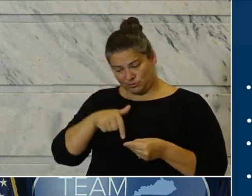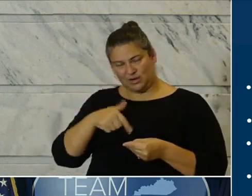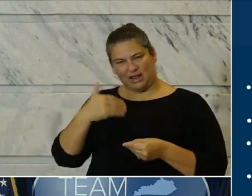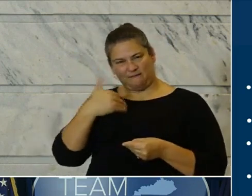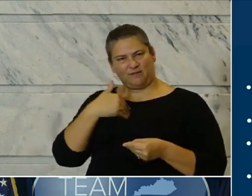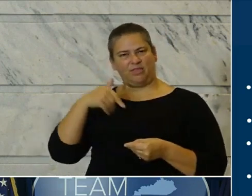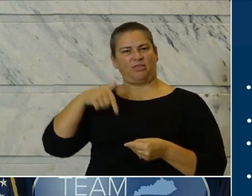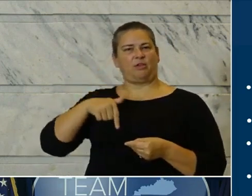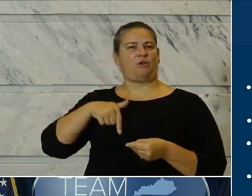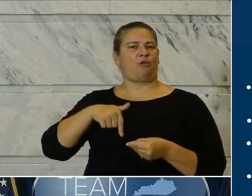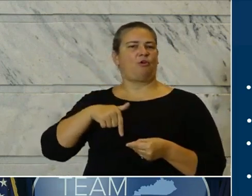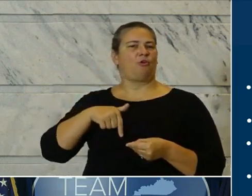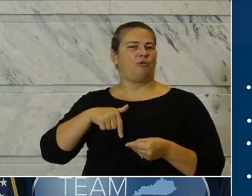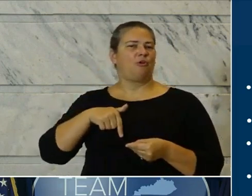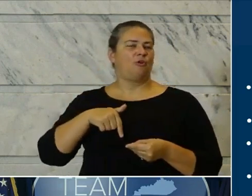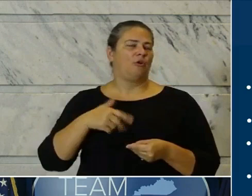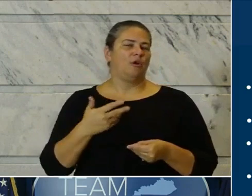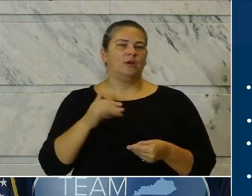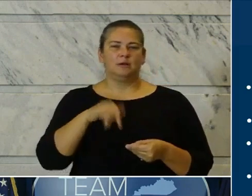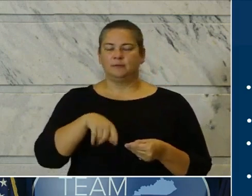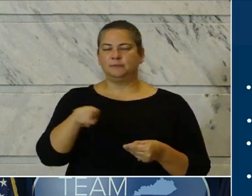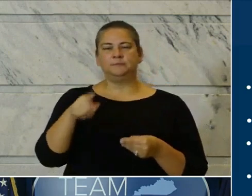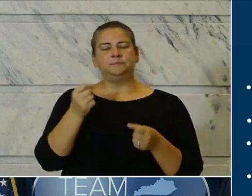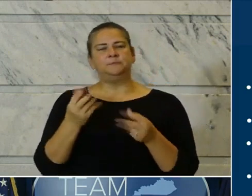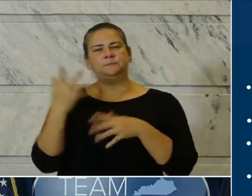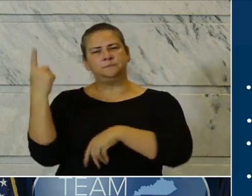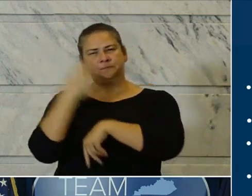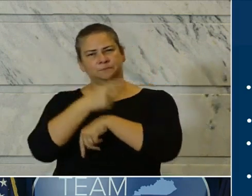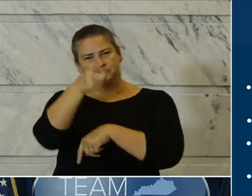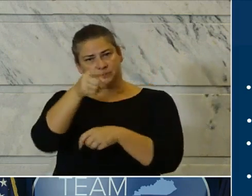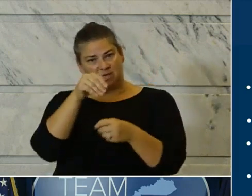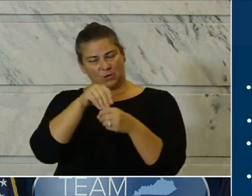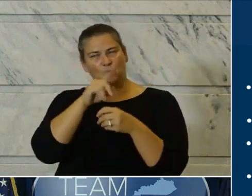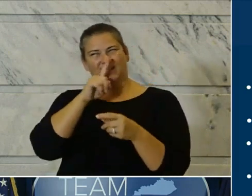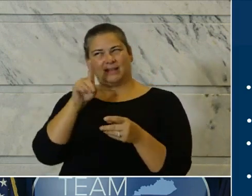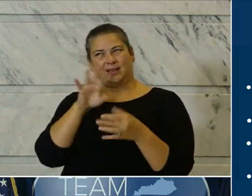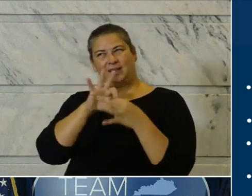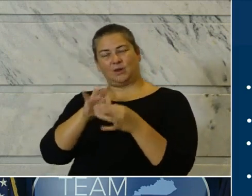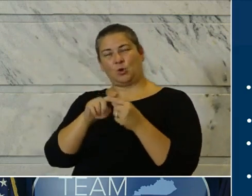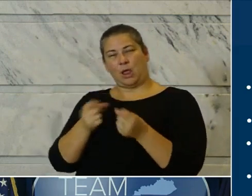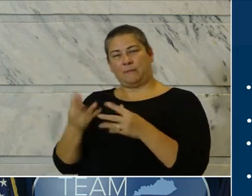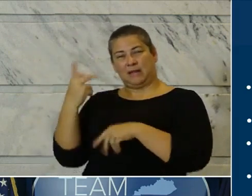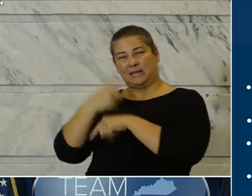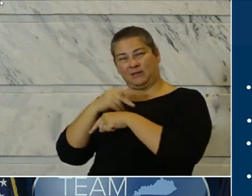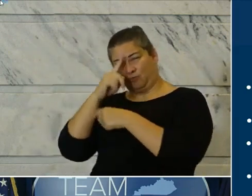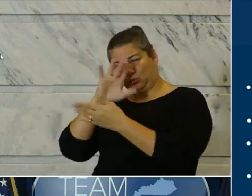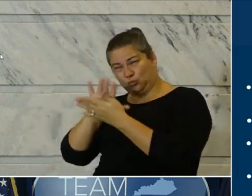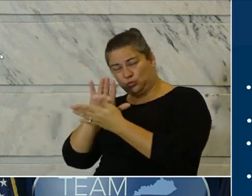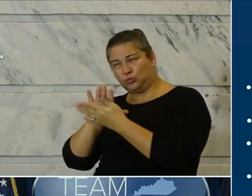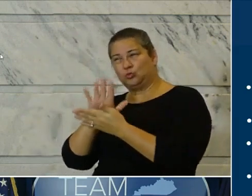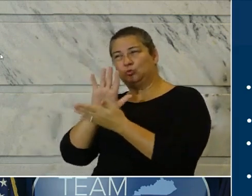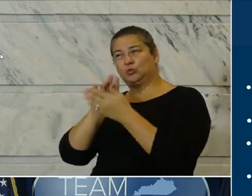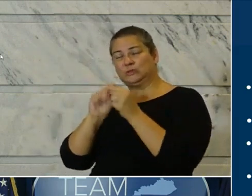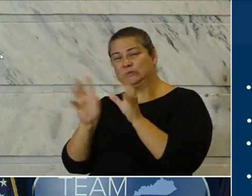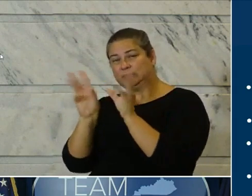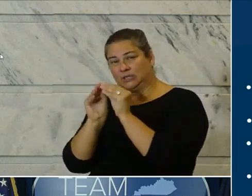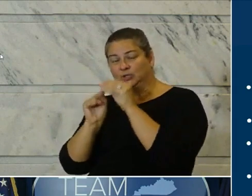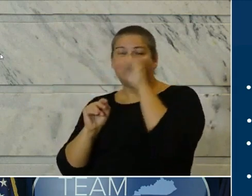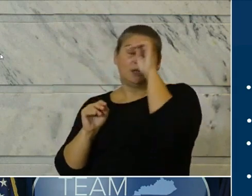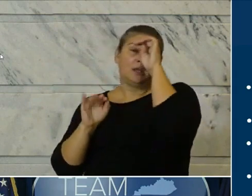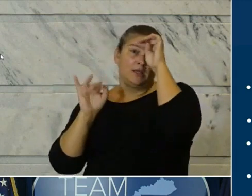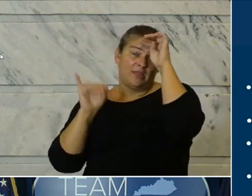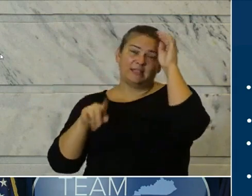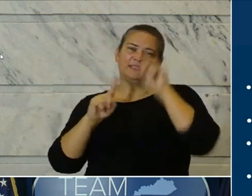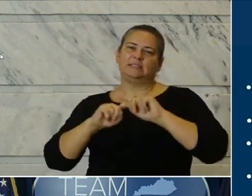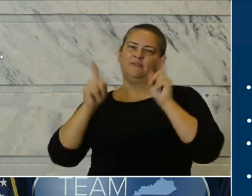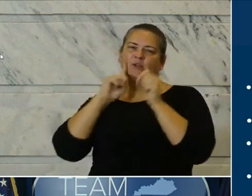will be provided. It's related to the number of days that you're in school or school is in session, and so that is